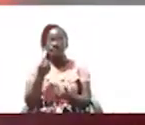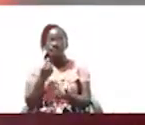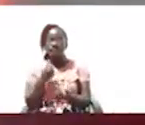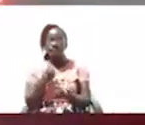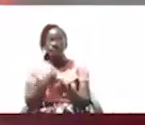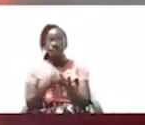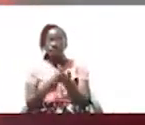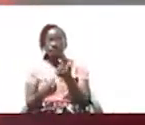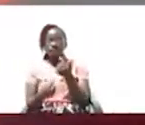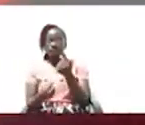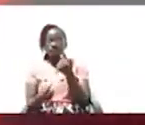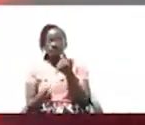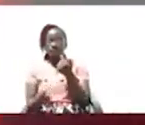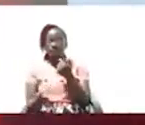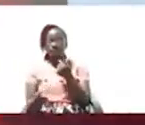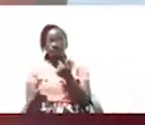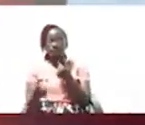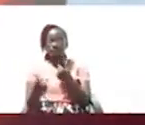Mumra.